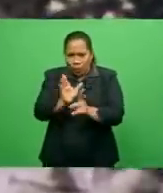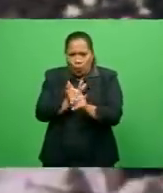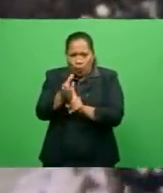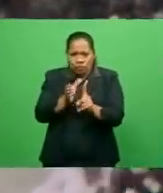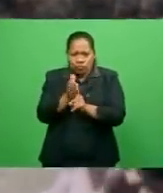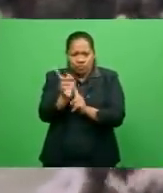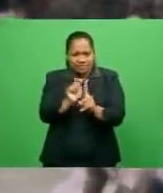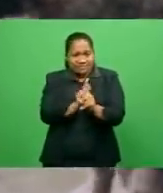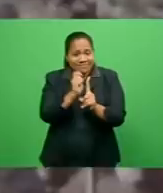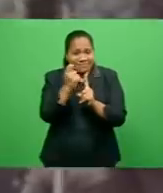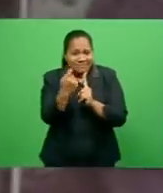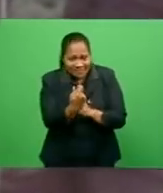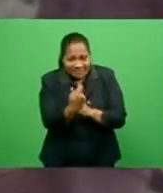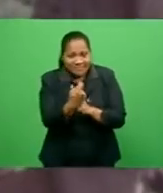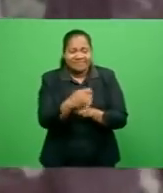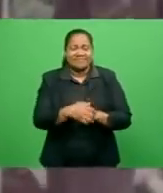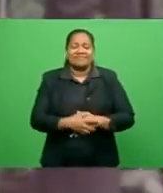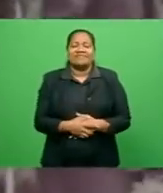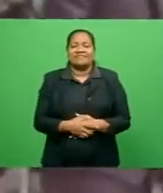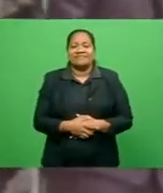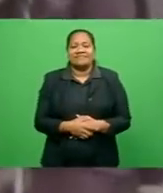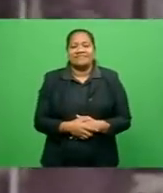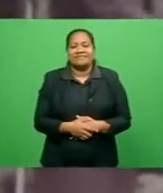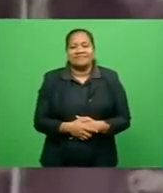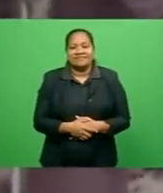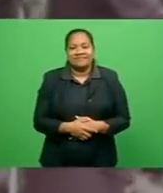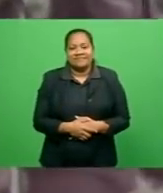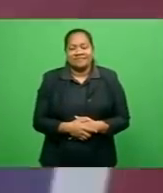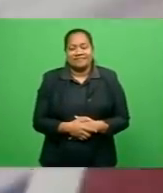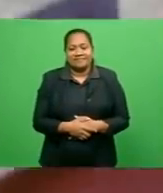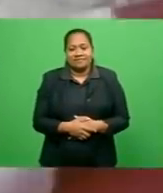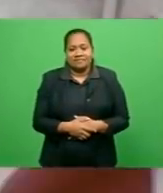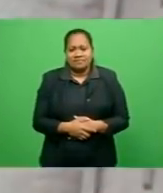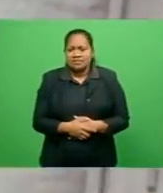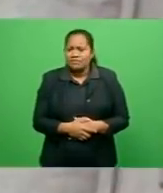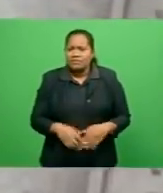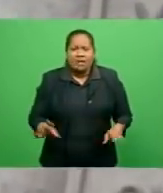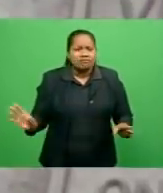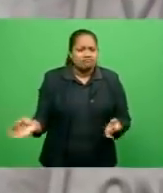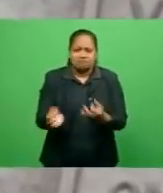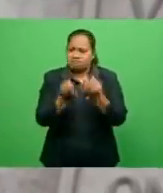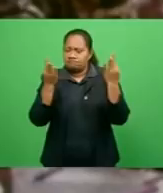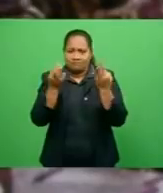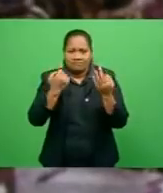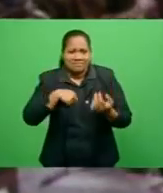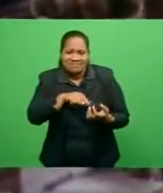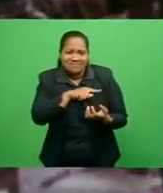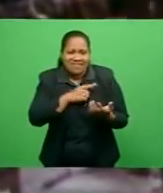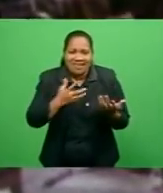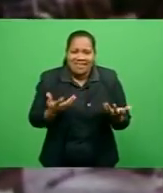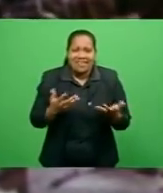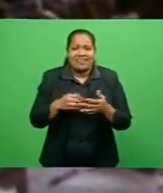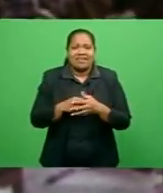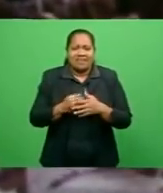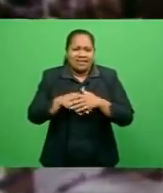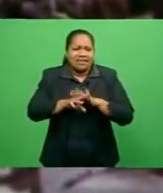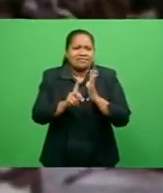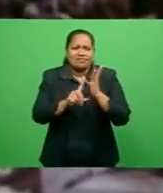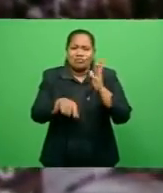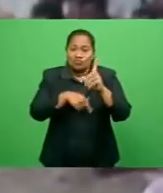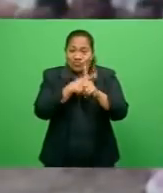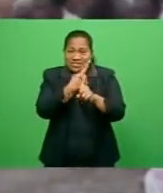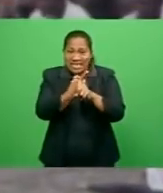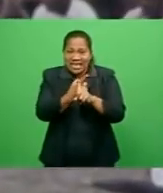traditions, and precious ecosystems. And none of us, not least those of us in the United Kingdom,